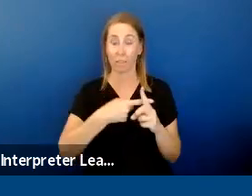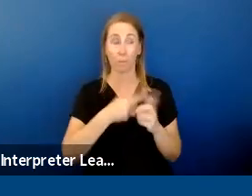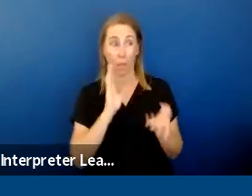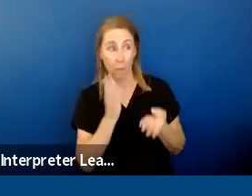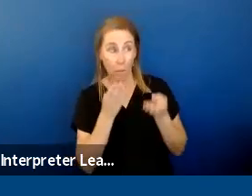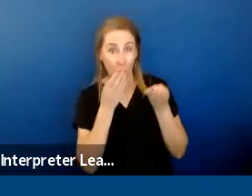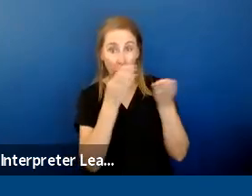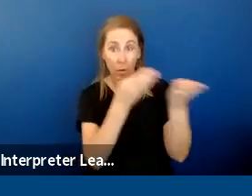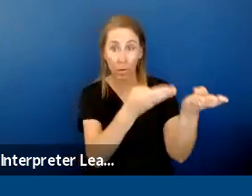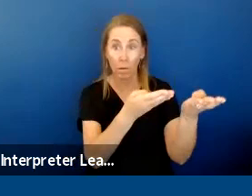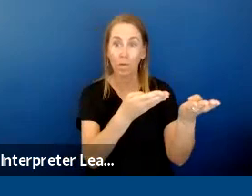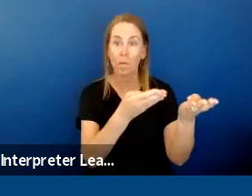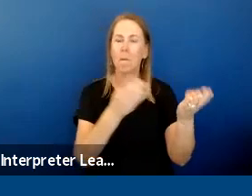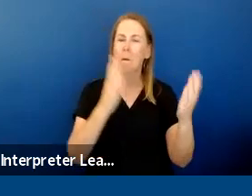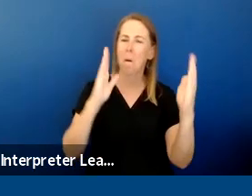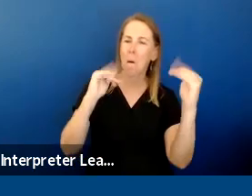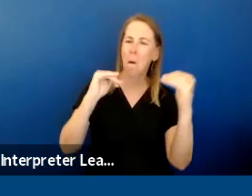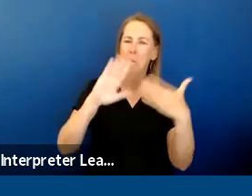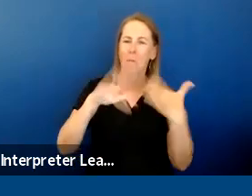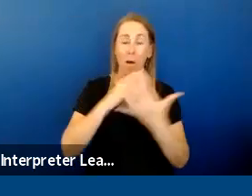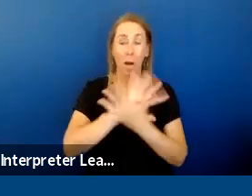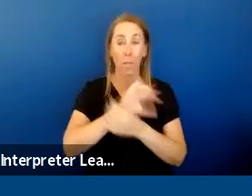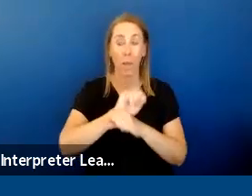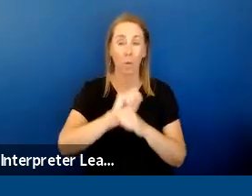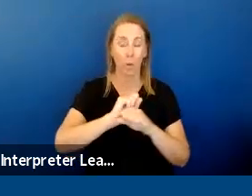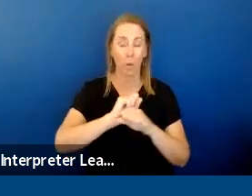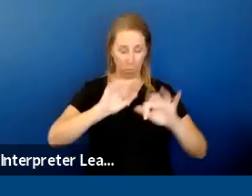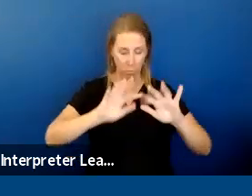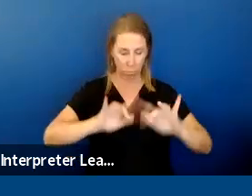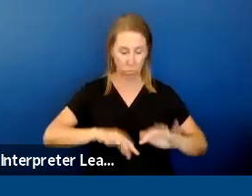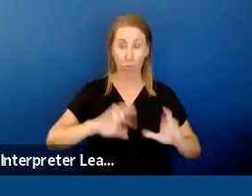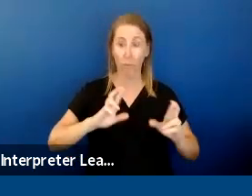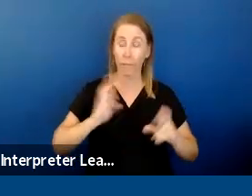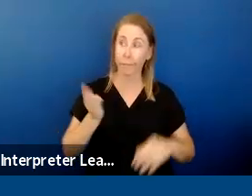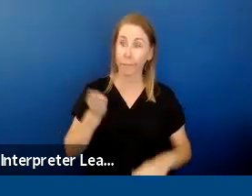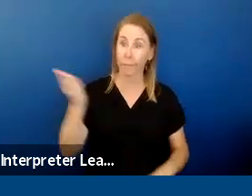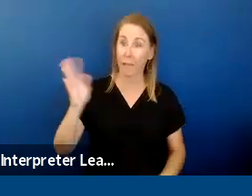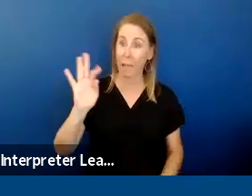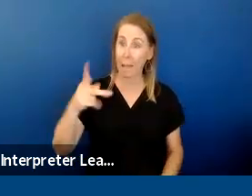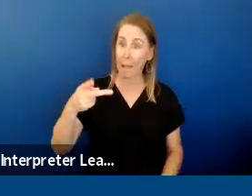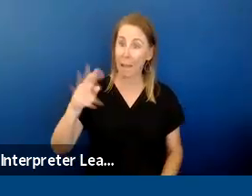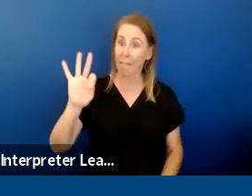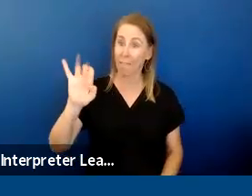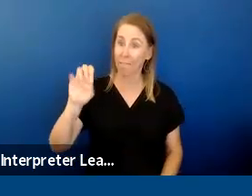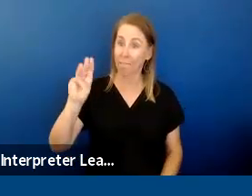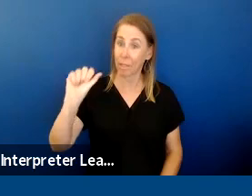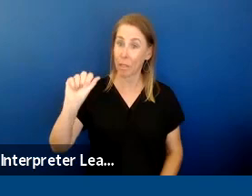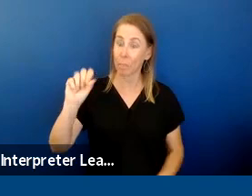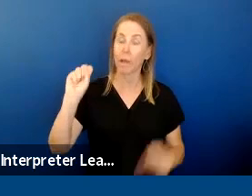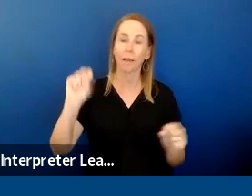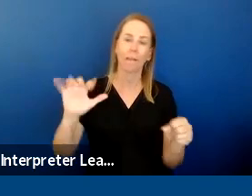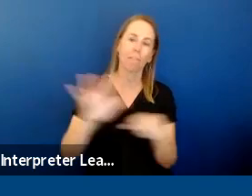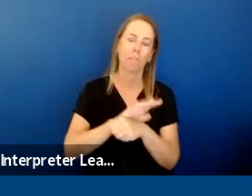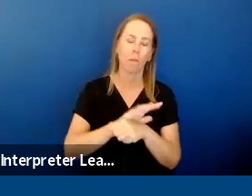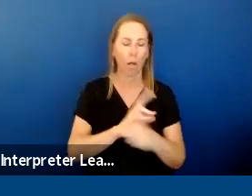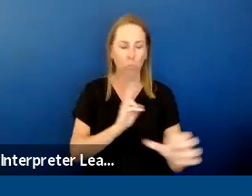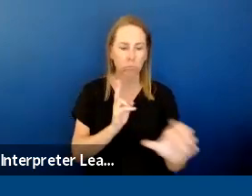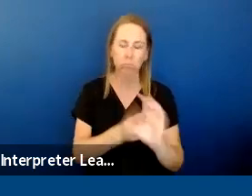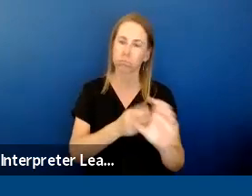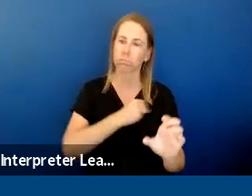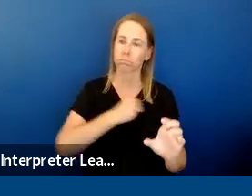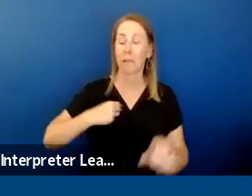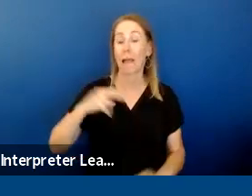the paperwork into FEMA soon, so they can be a fully participating member of the NFIP. Do we